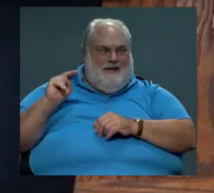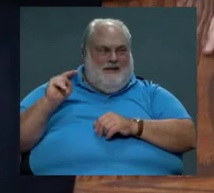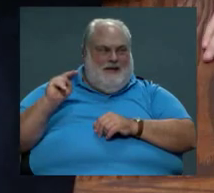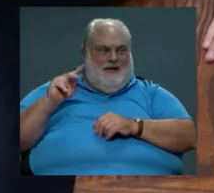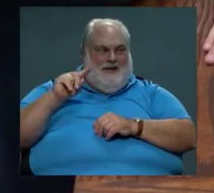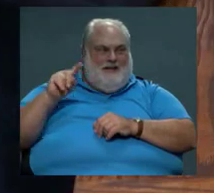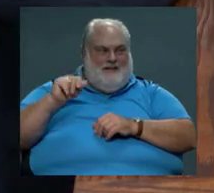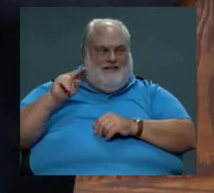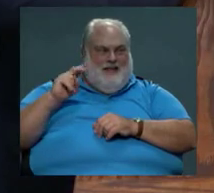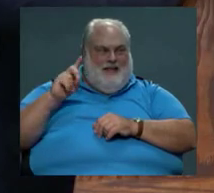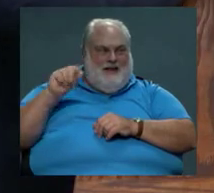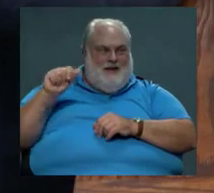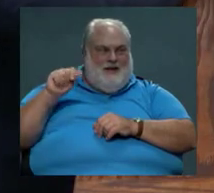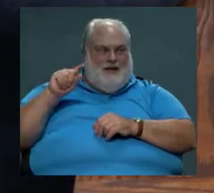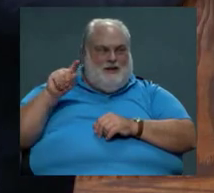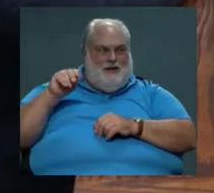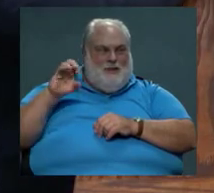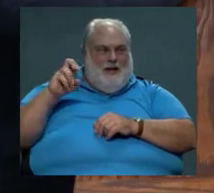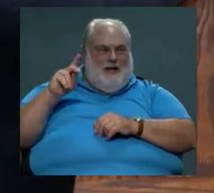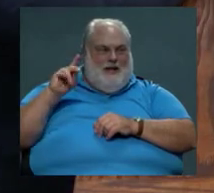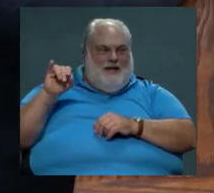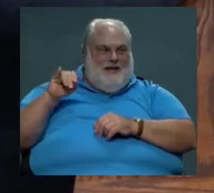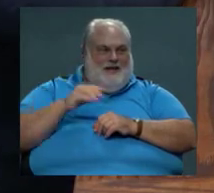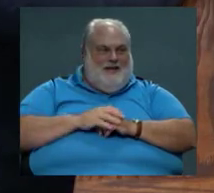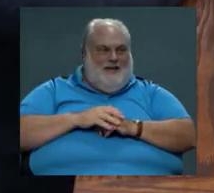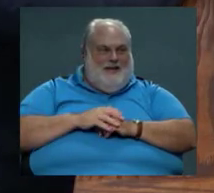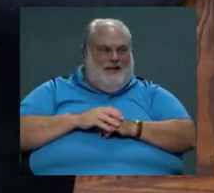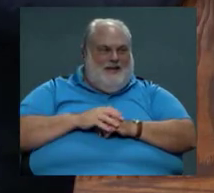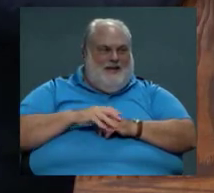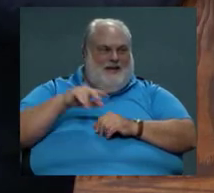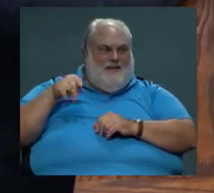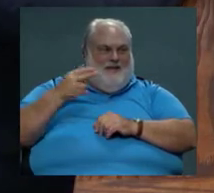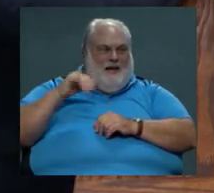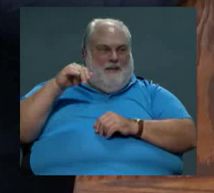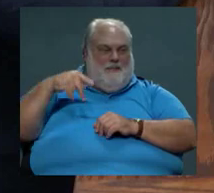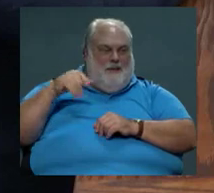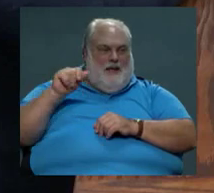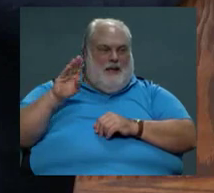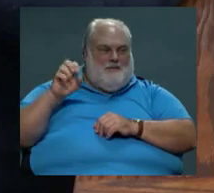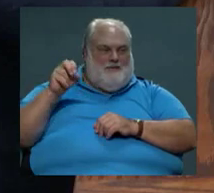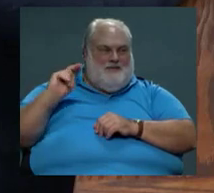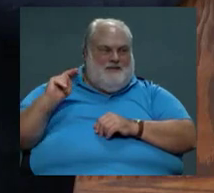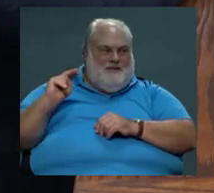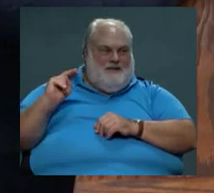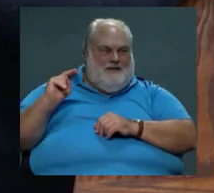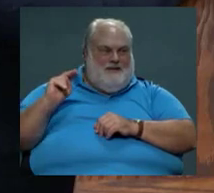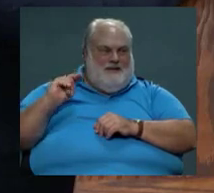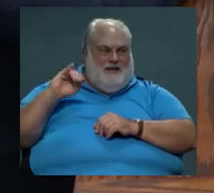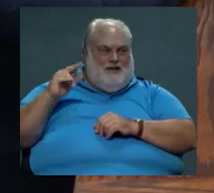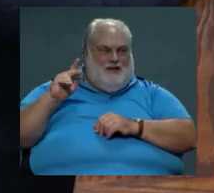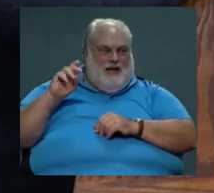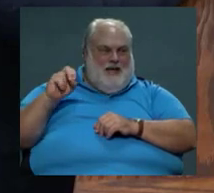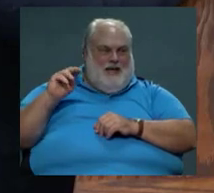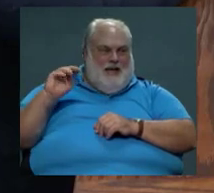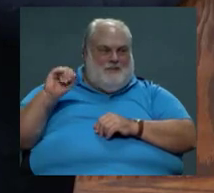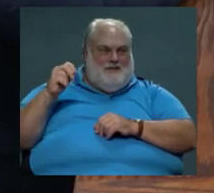I'm Zandi Jurica. Good to be here. I'm Philip Abson. Jake